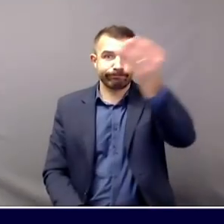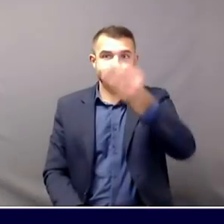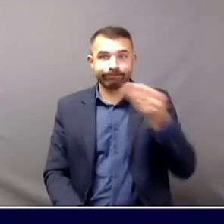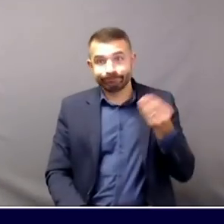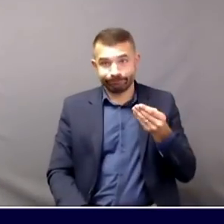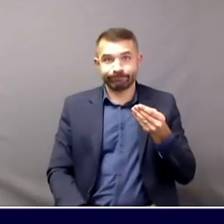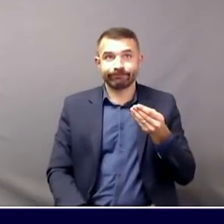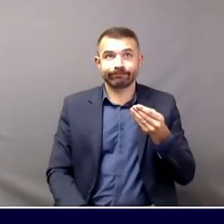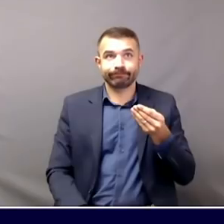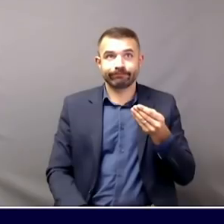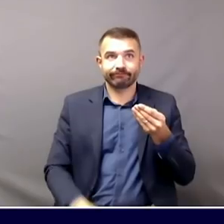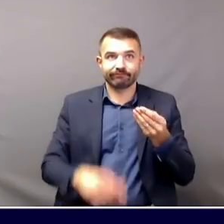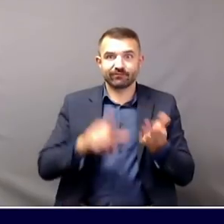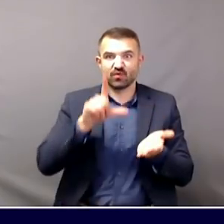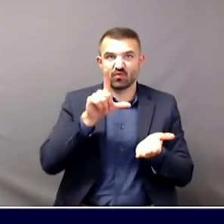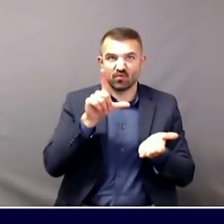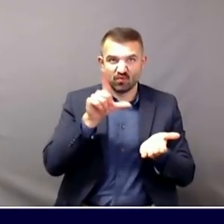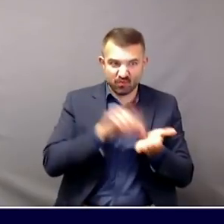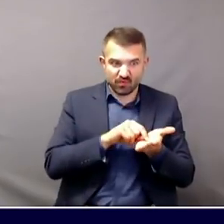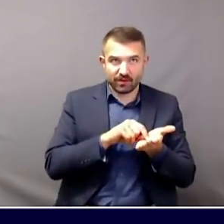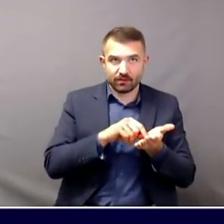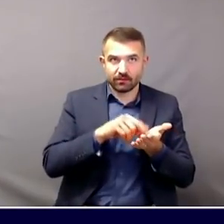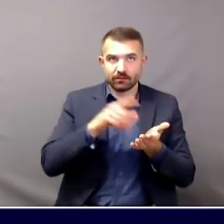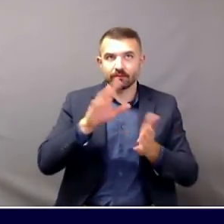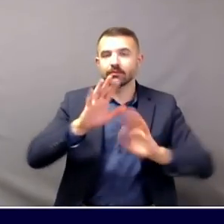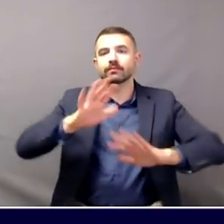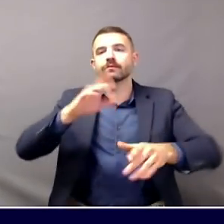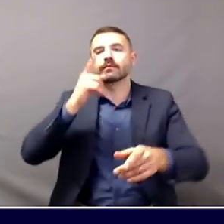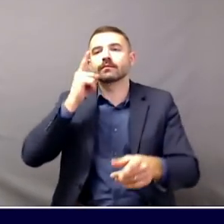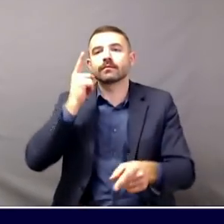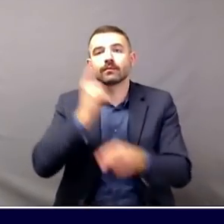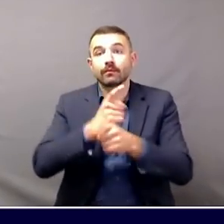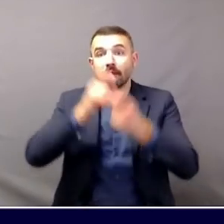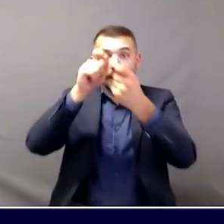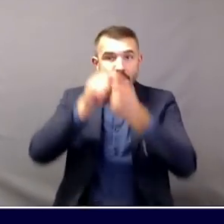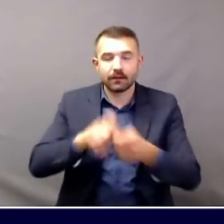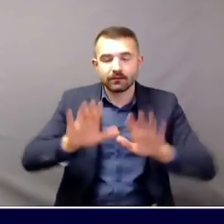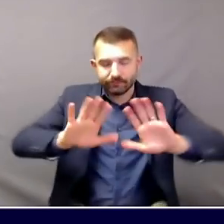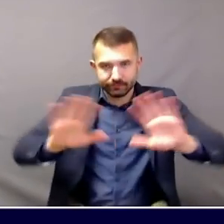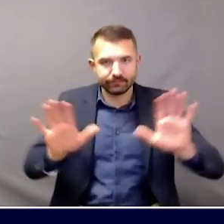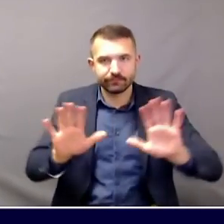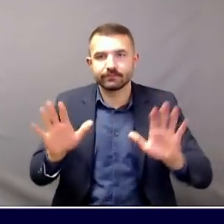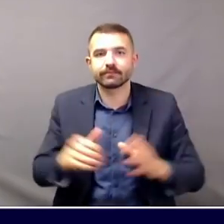is the correct, or is the most accurate rendition of events.